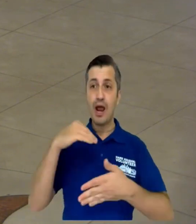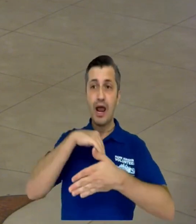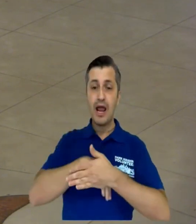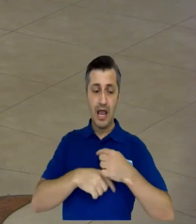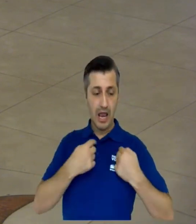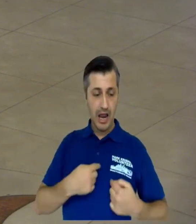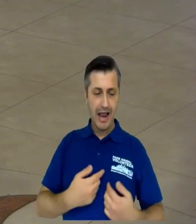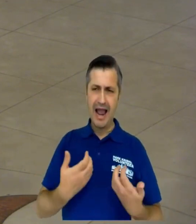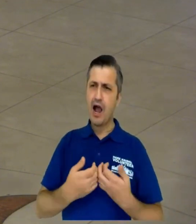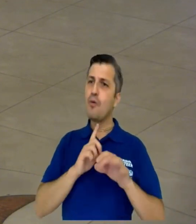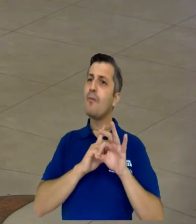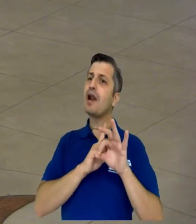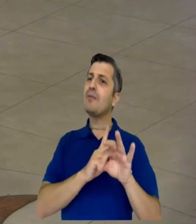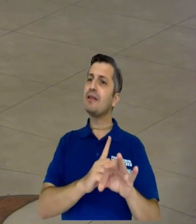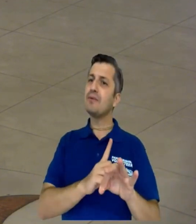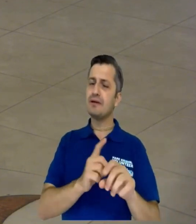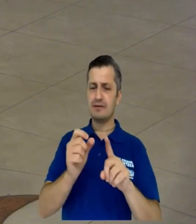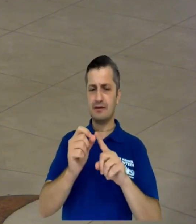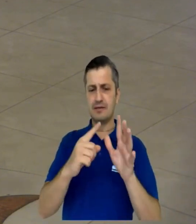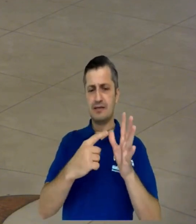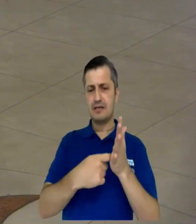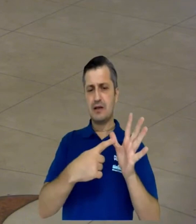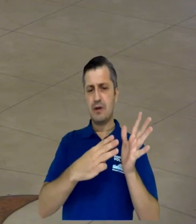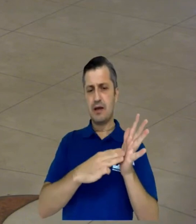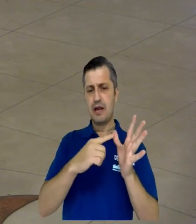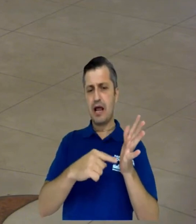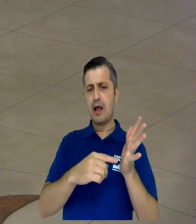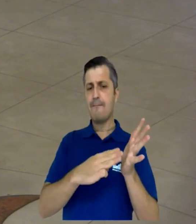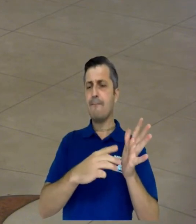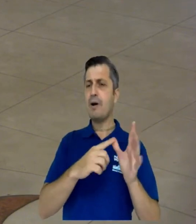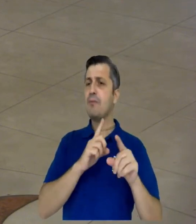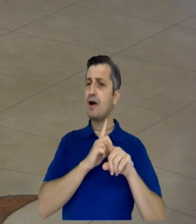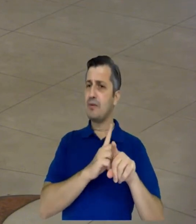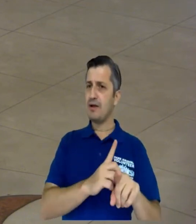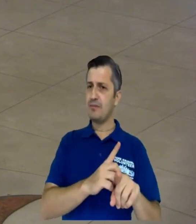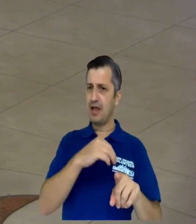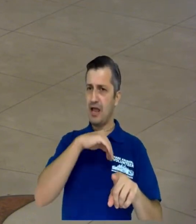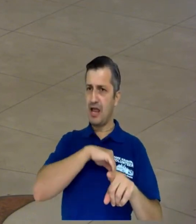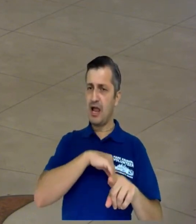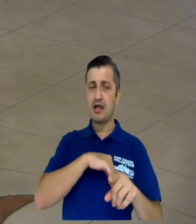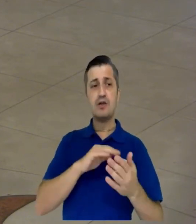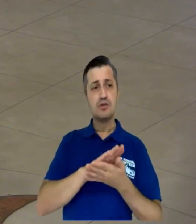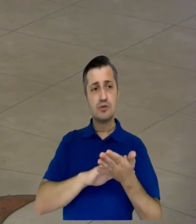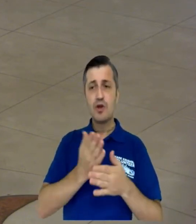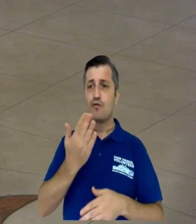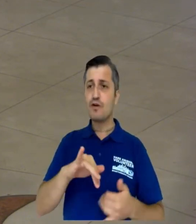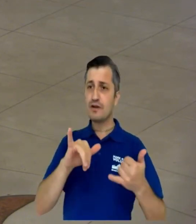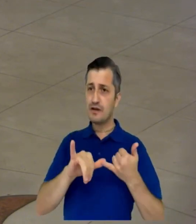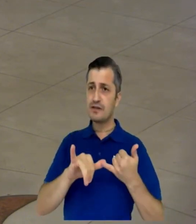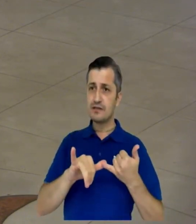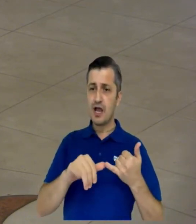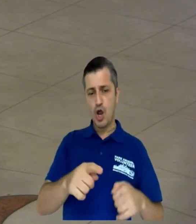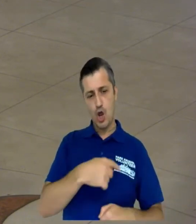remembrance, and it is from him that all activities are initiated. The living entity